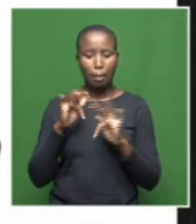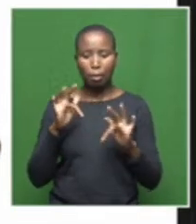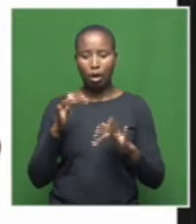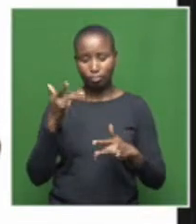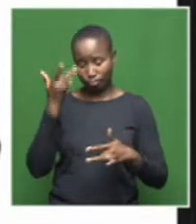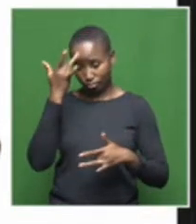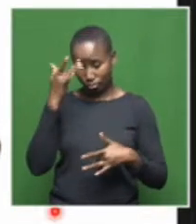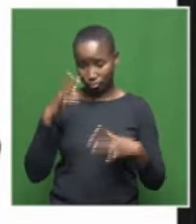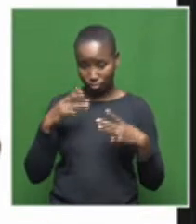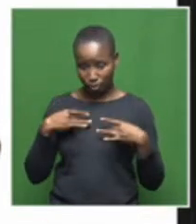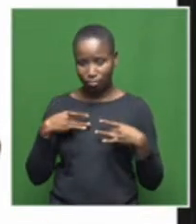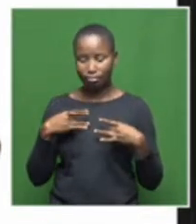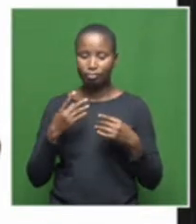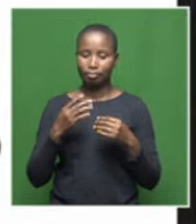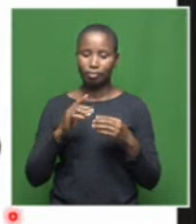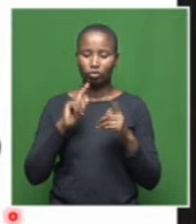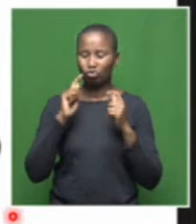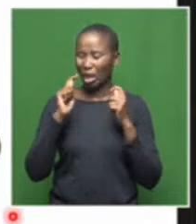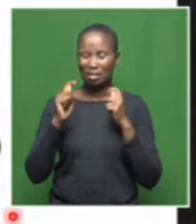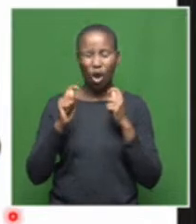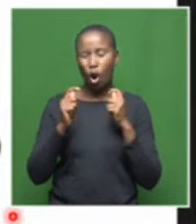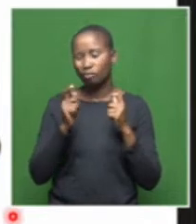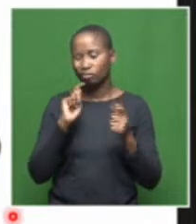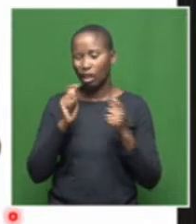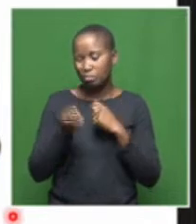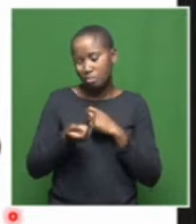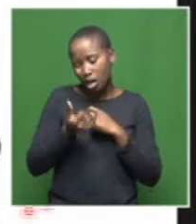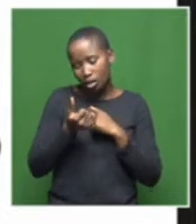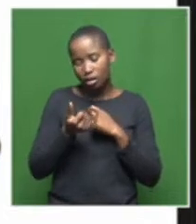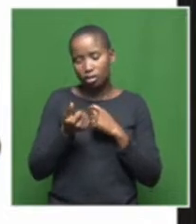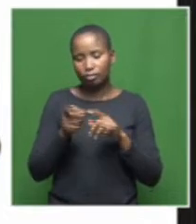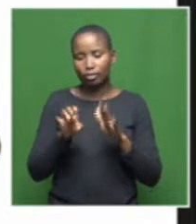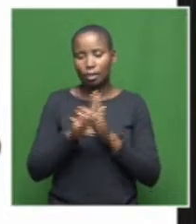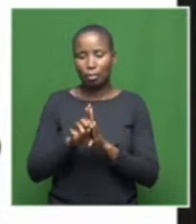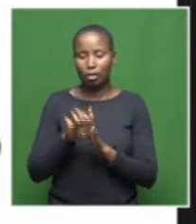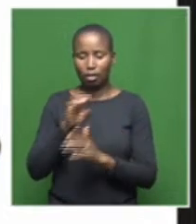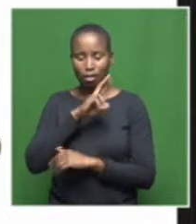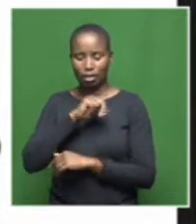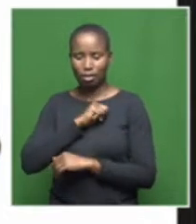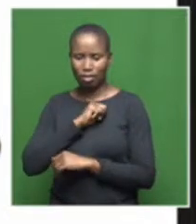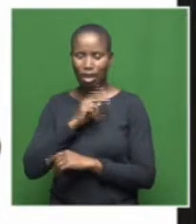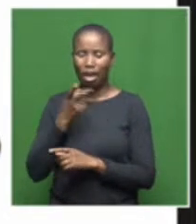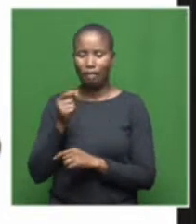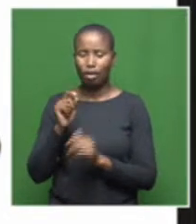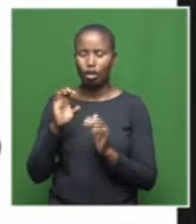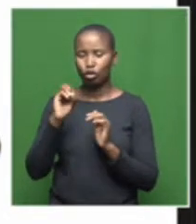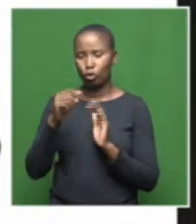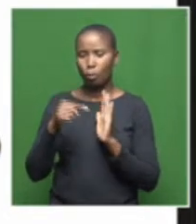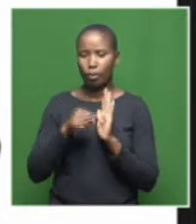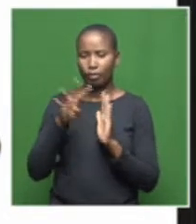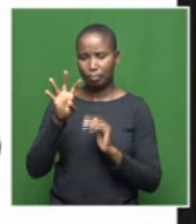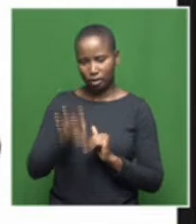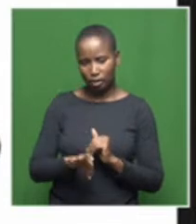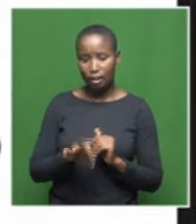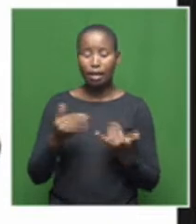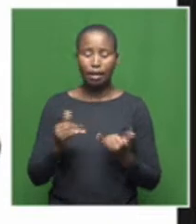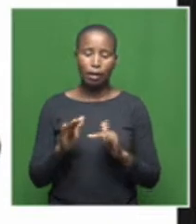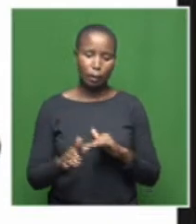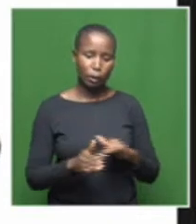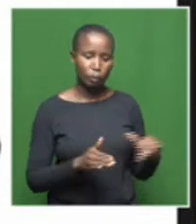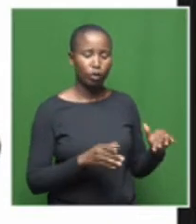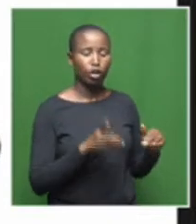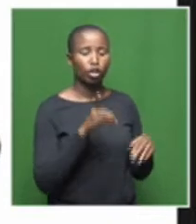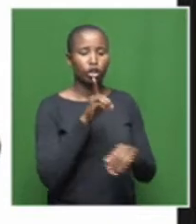seeing decreases unchanged or very small changes like in KZN with a 0.4%. And I'll just hand over to Dr. Jasat